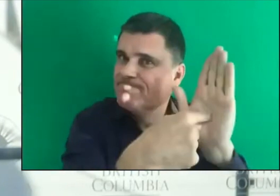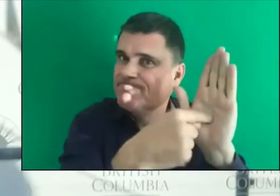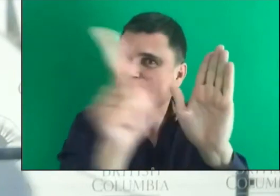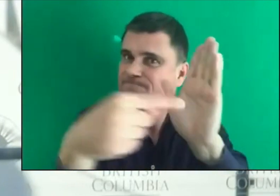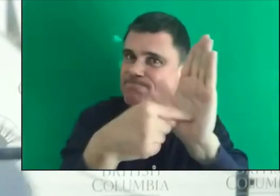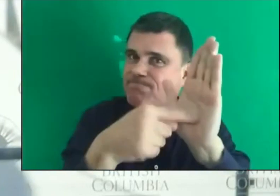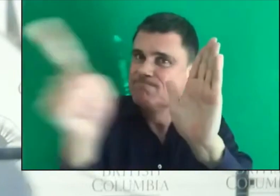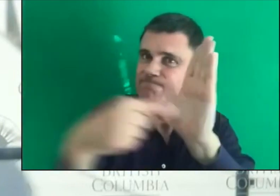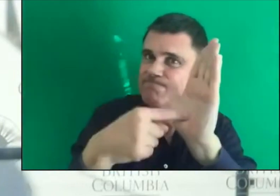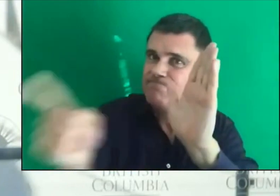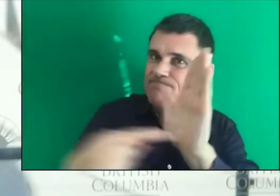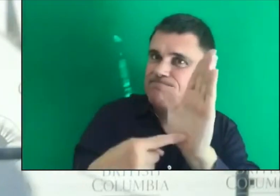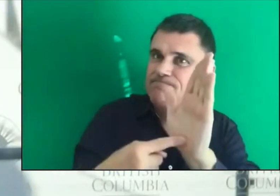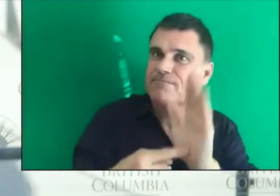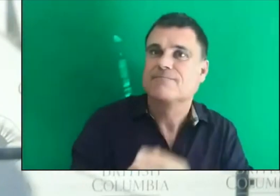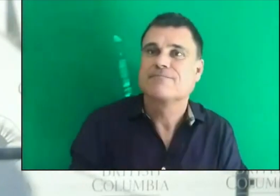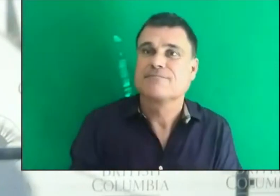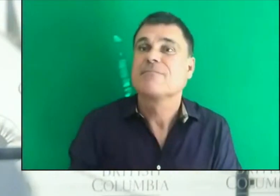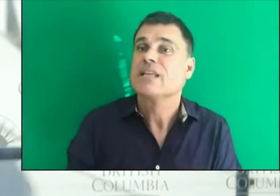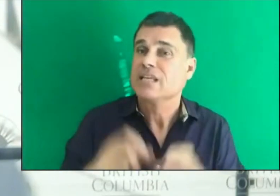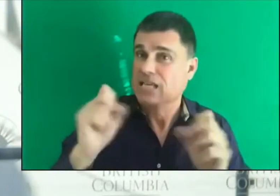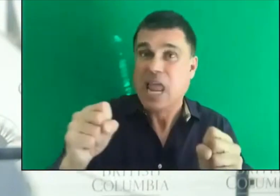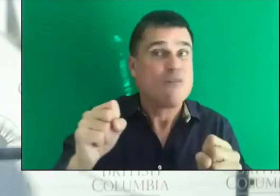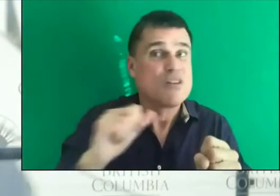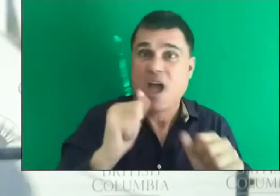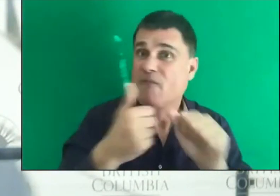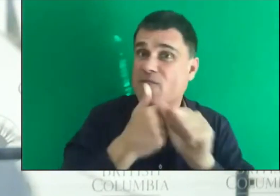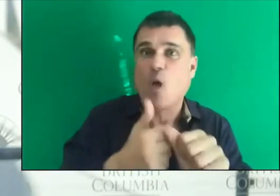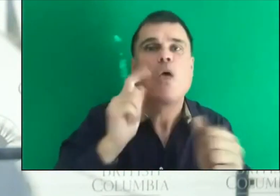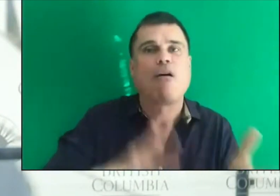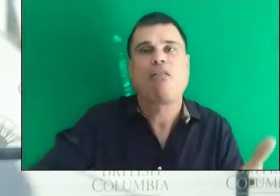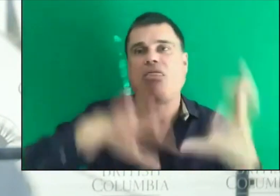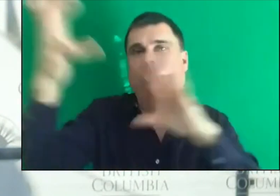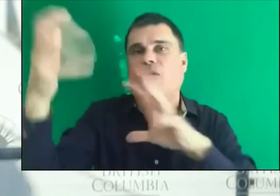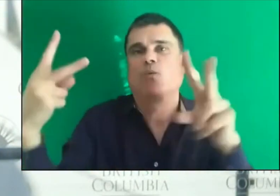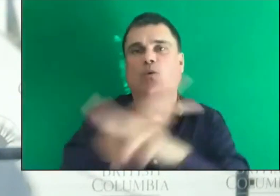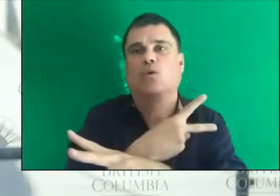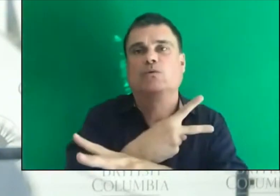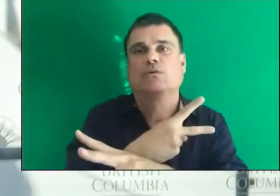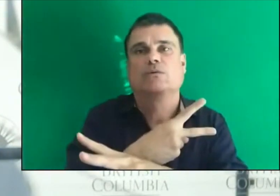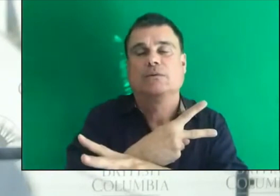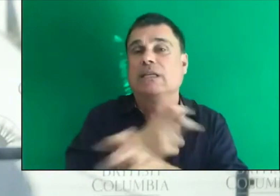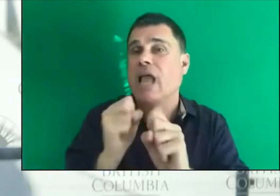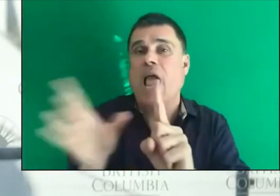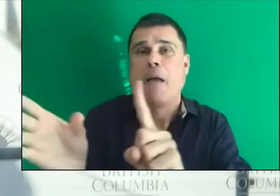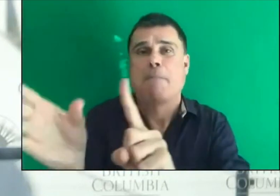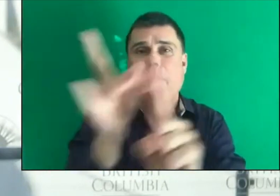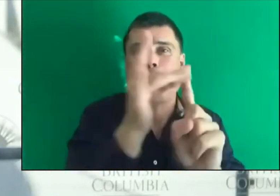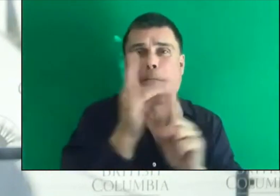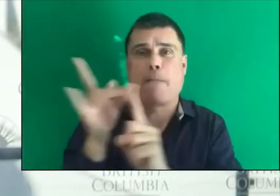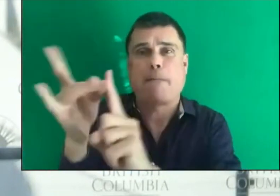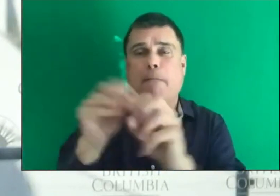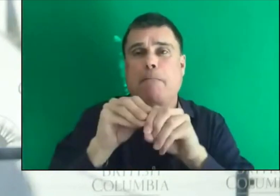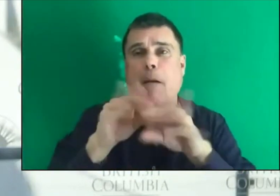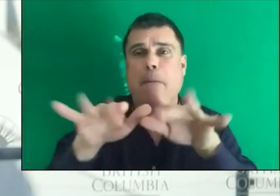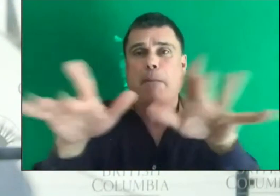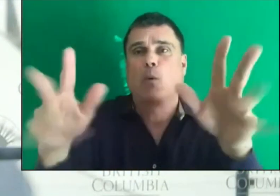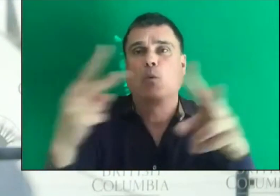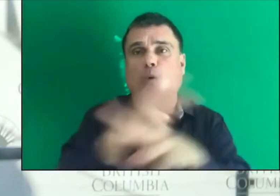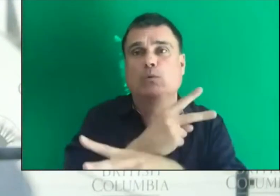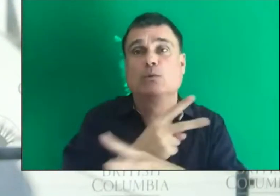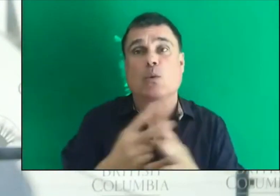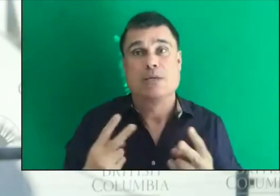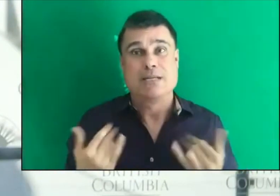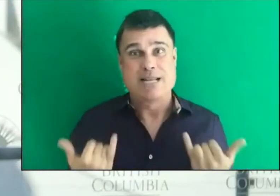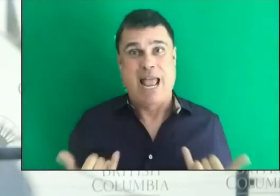community have maybe become complacent and feel that these rules don't apply to us. We will be cracking down on those. We know